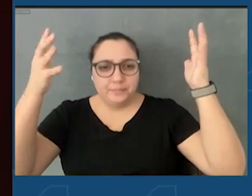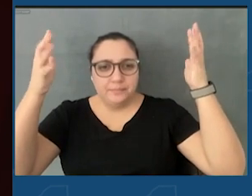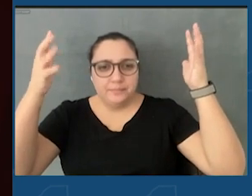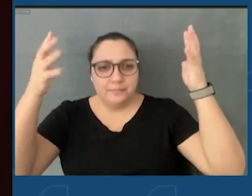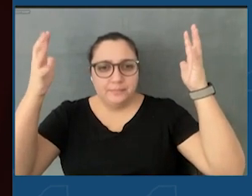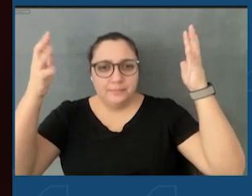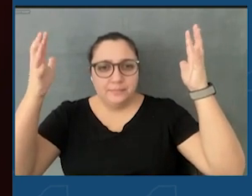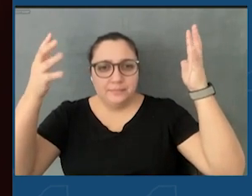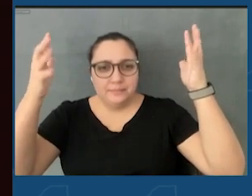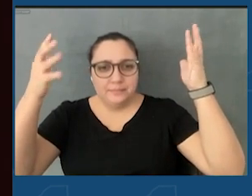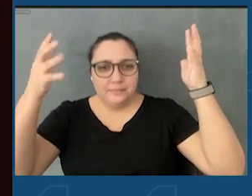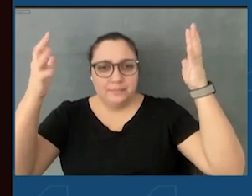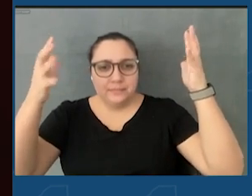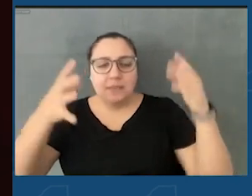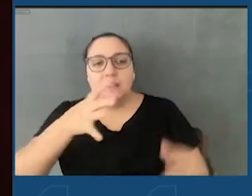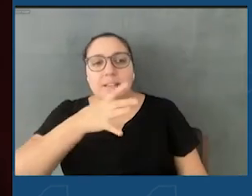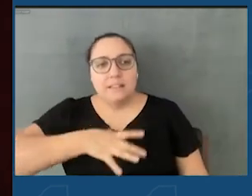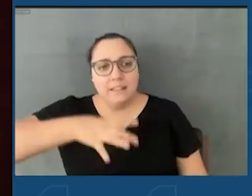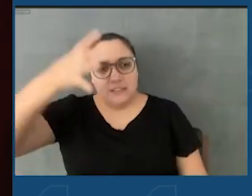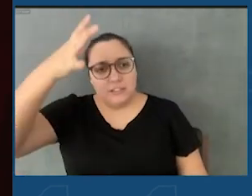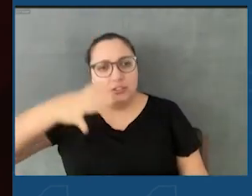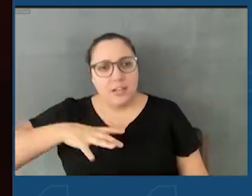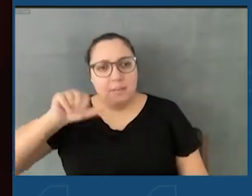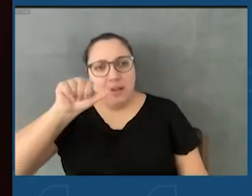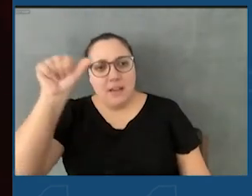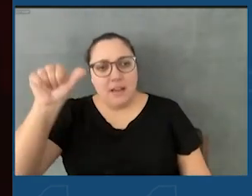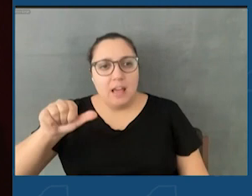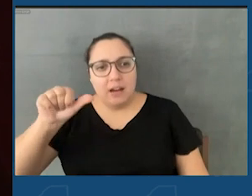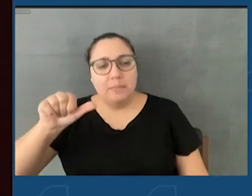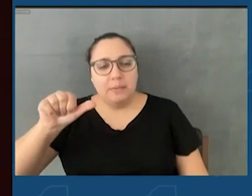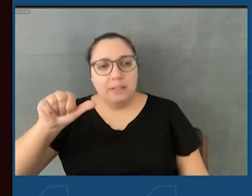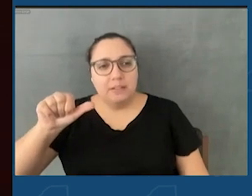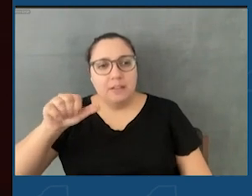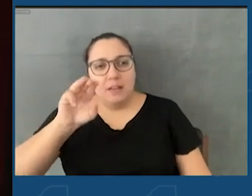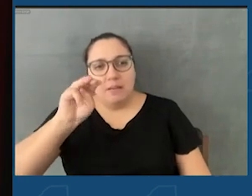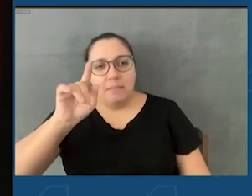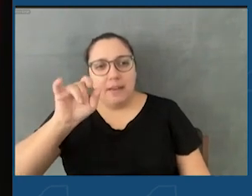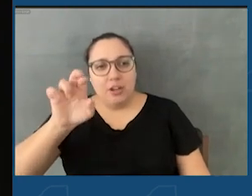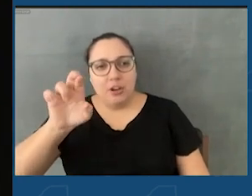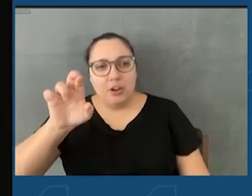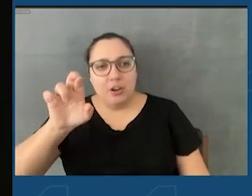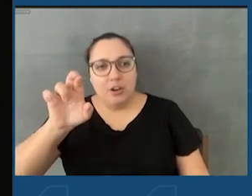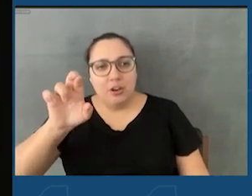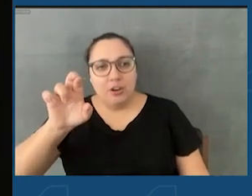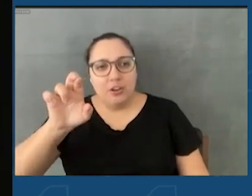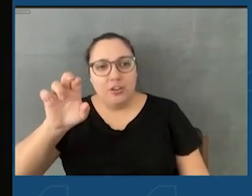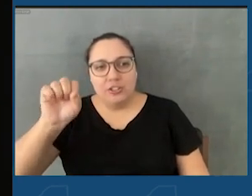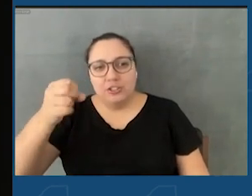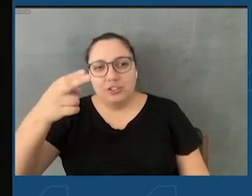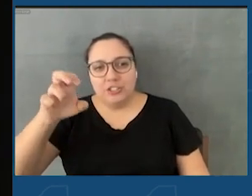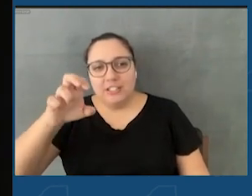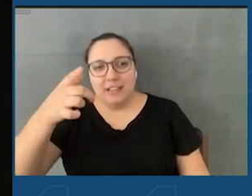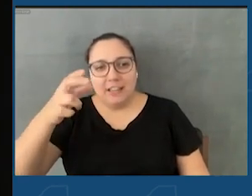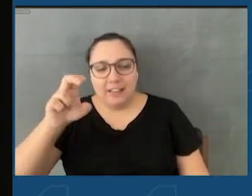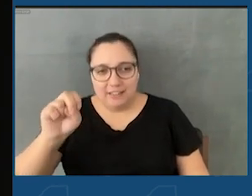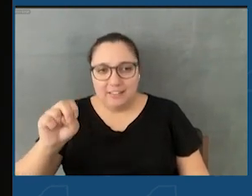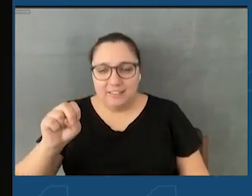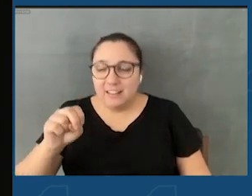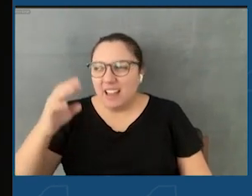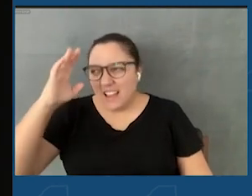and gentlemen, please welcome Albany Mayor Kathy Sheehan. I think the mayor's introduced me, but I can introduce the mayor too. So let me have a chance to